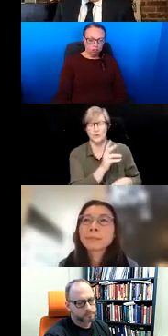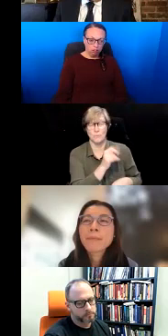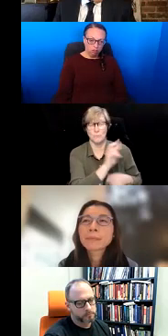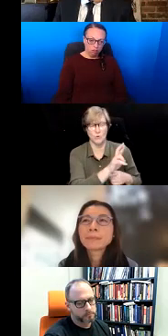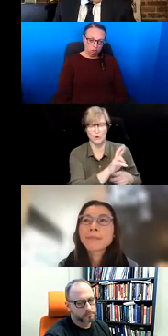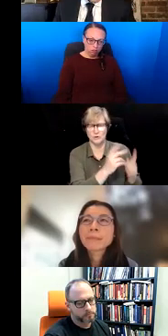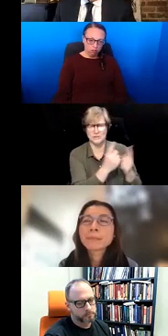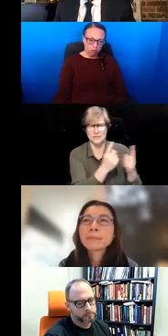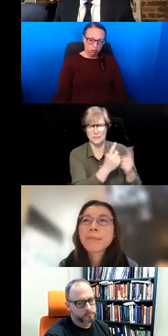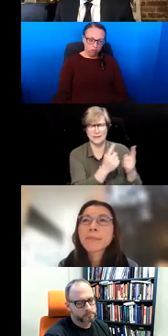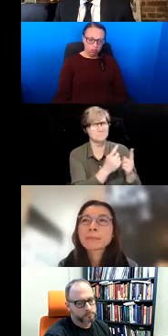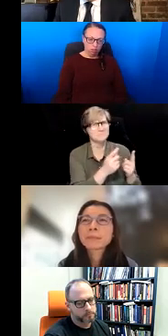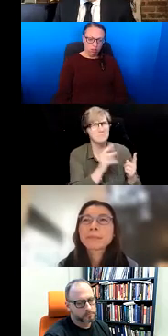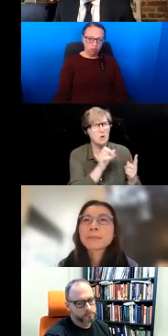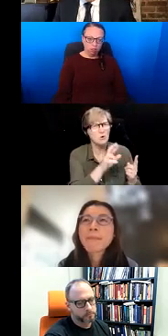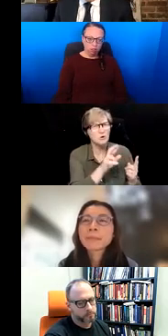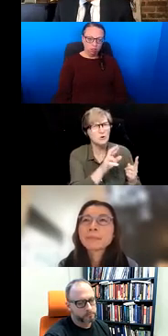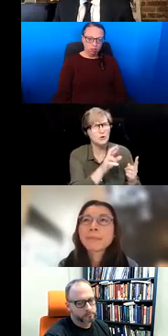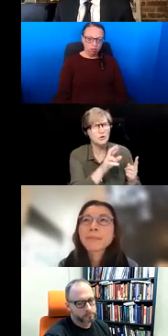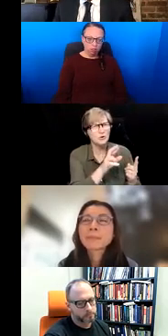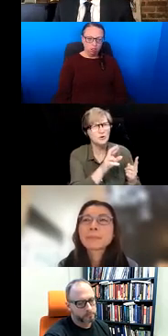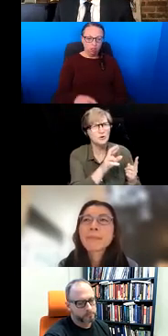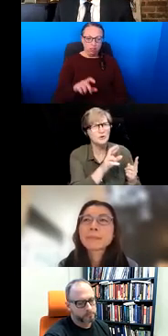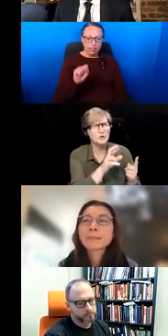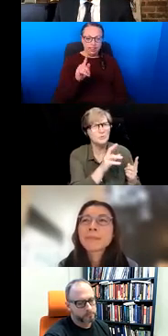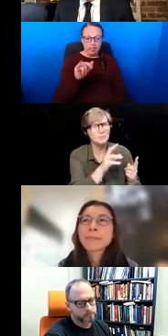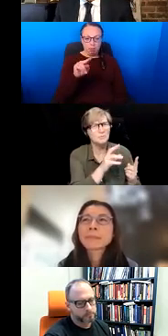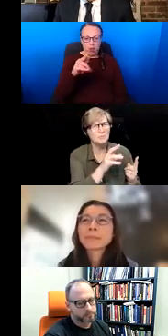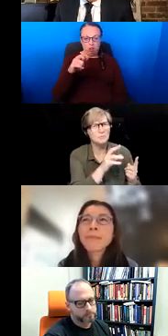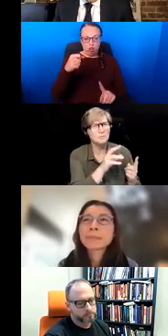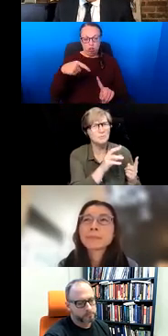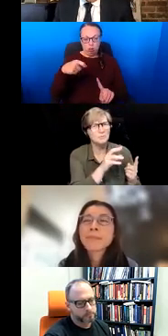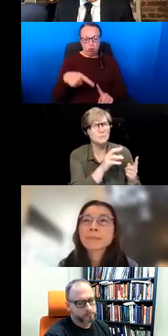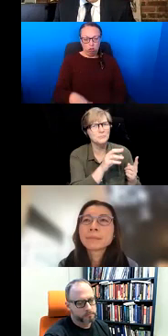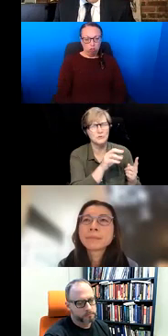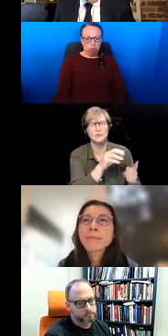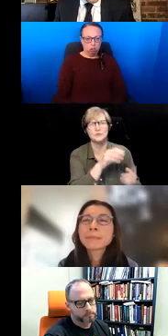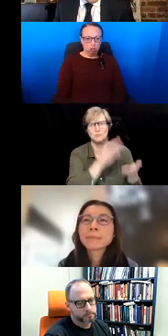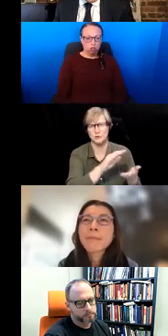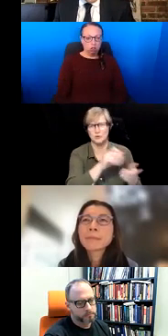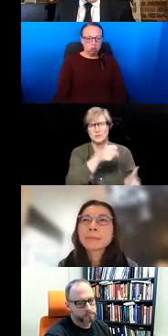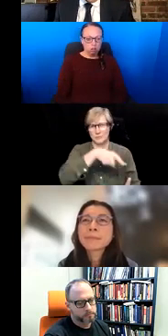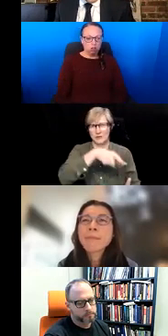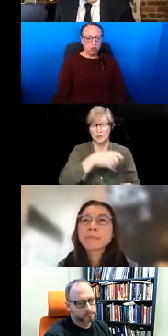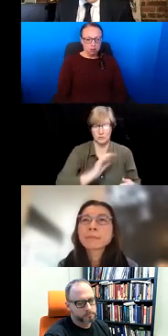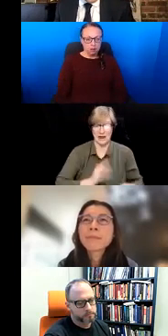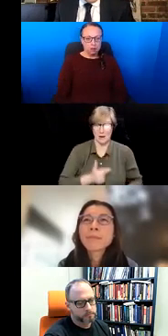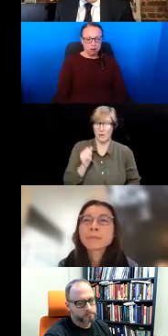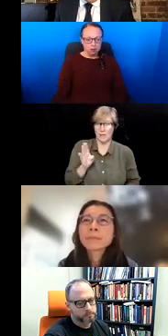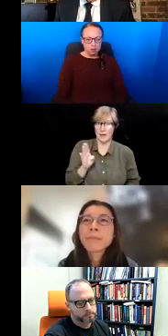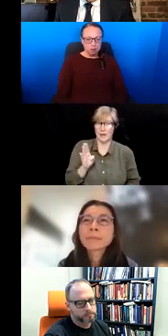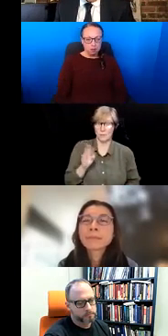how suppressed that activity is and how long it takes to come back. And in our lab, we've been using that as a kind of